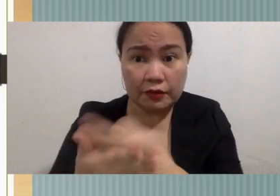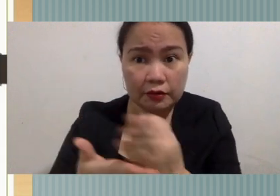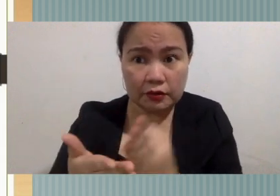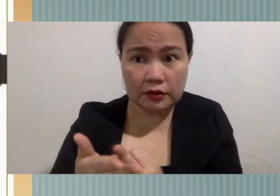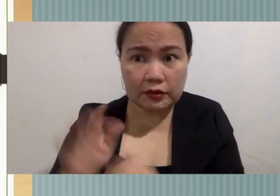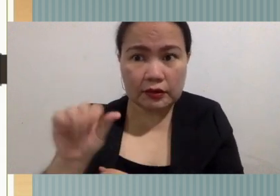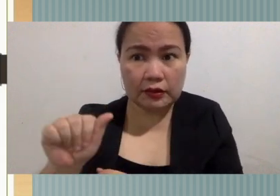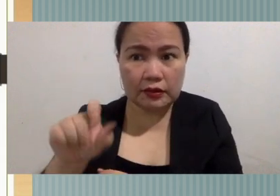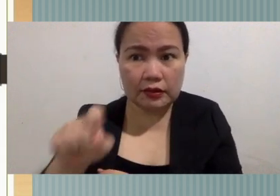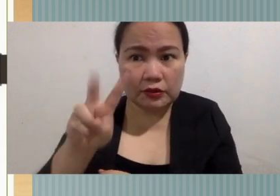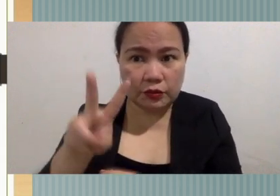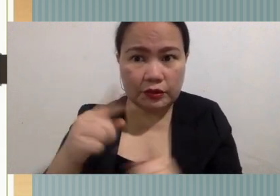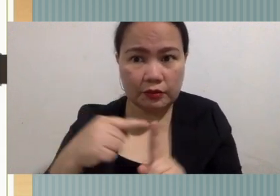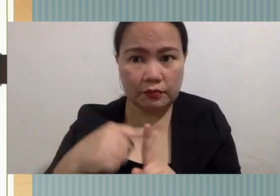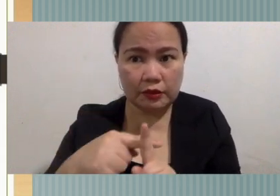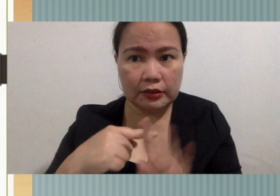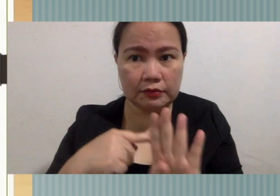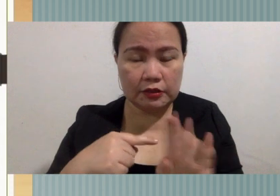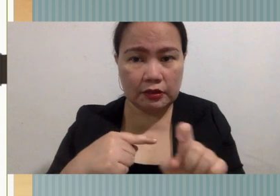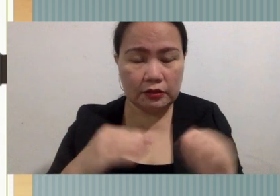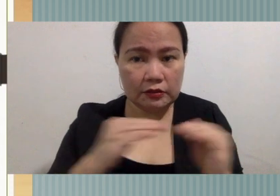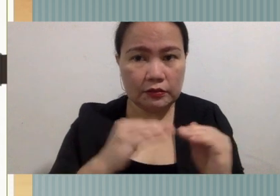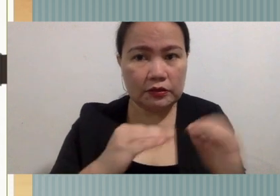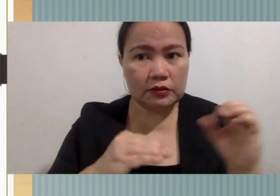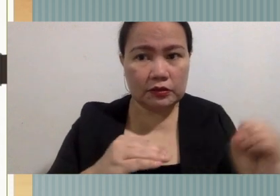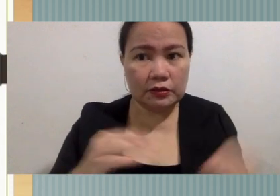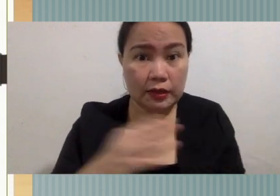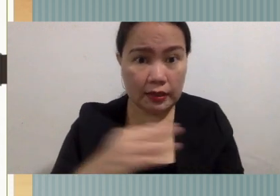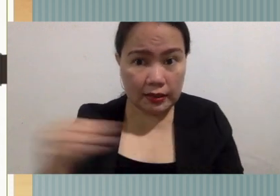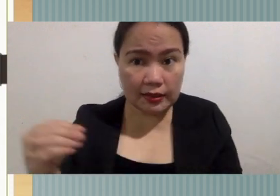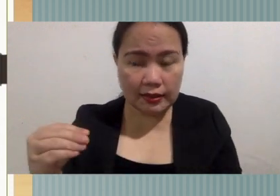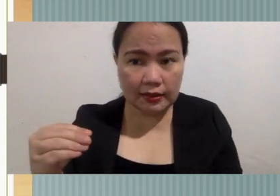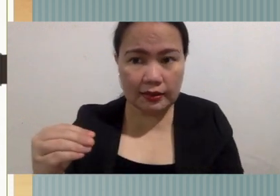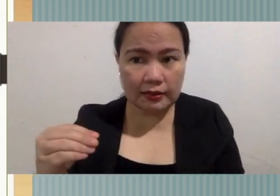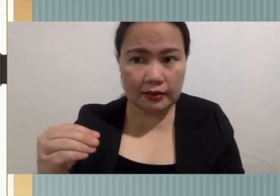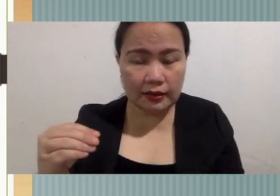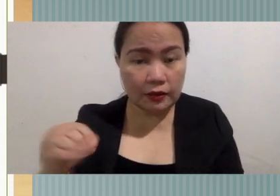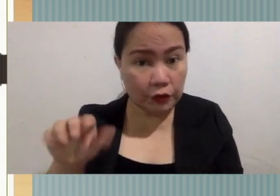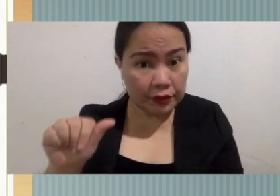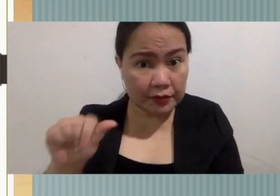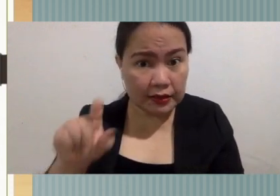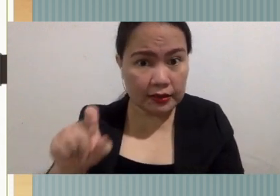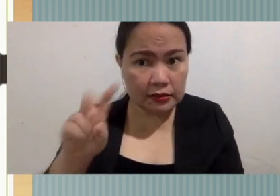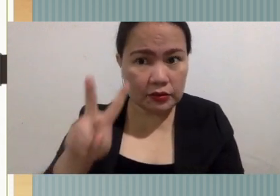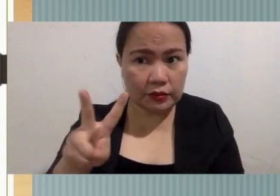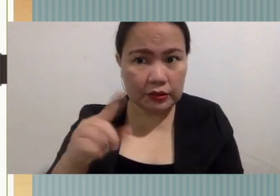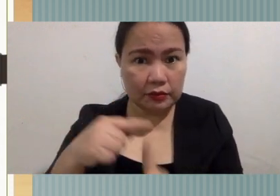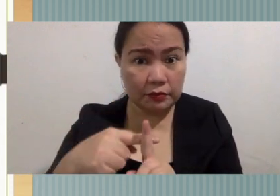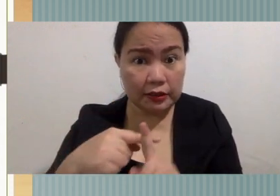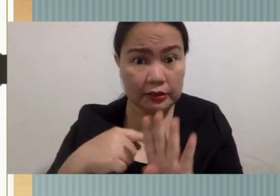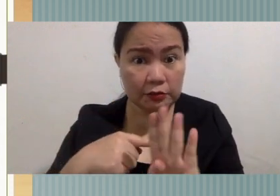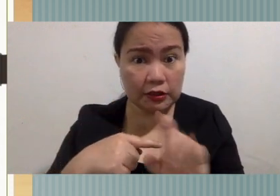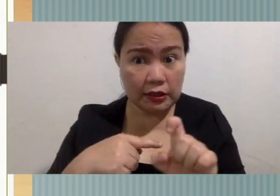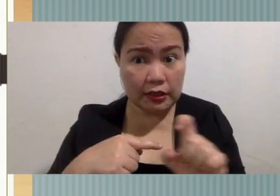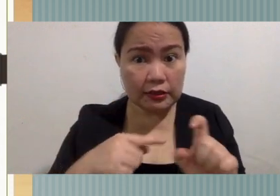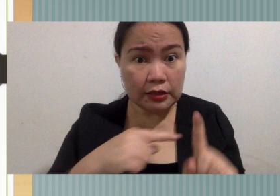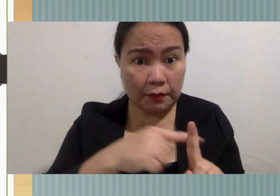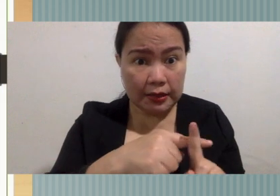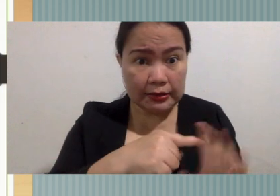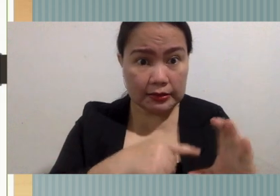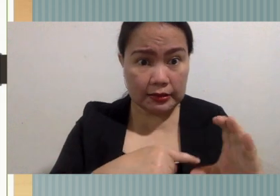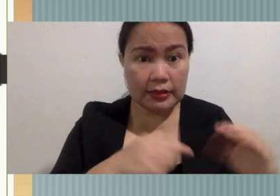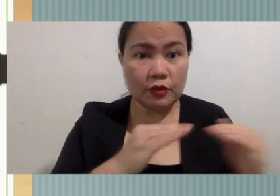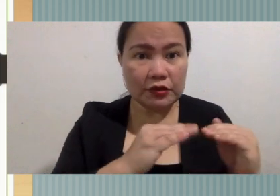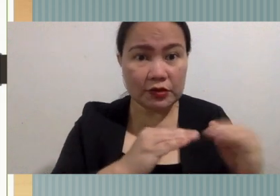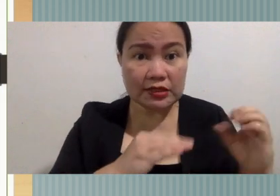squared plus bx is equal to 0 and in the form of ax squared plus bx plus c is equal